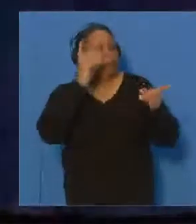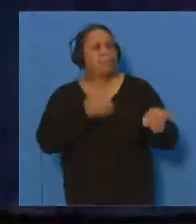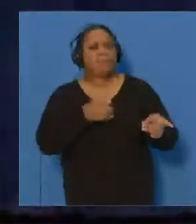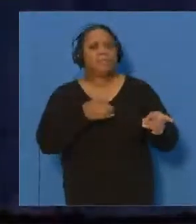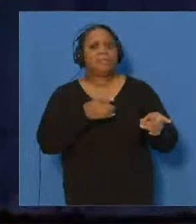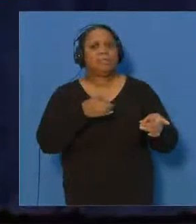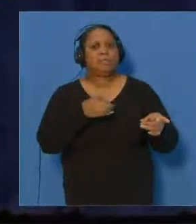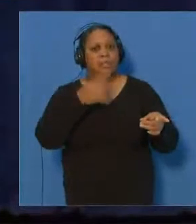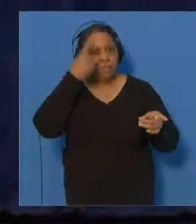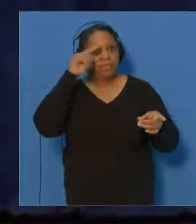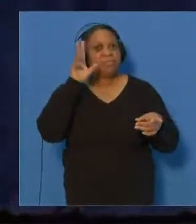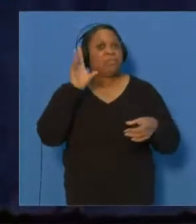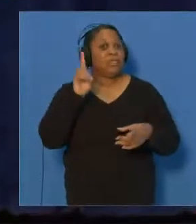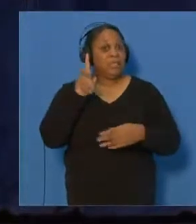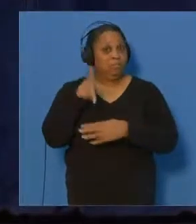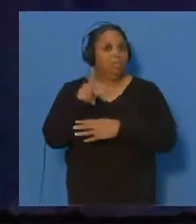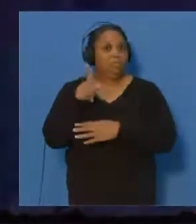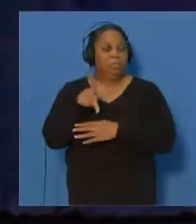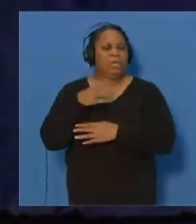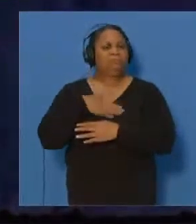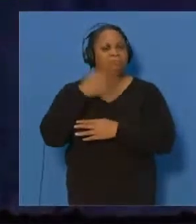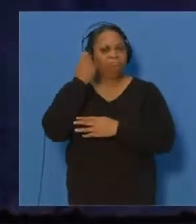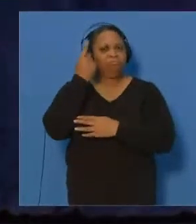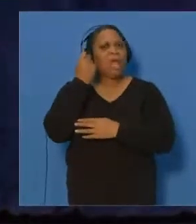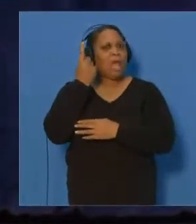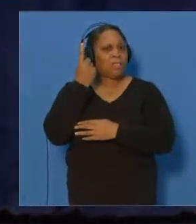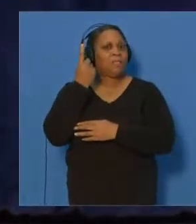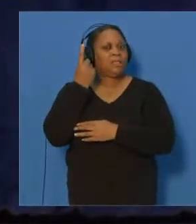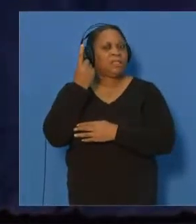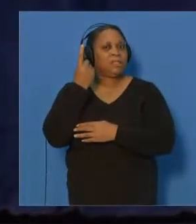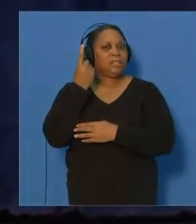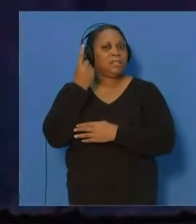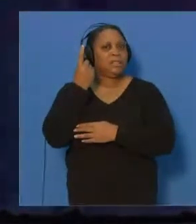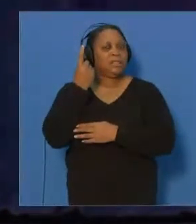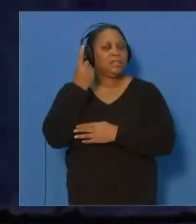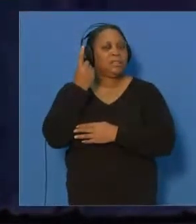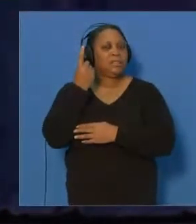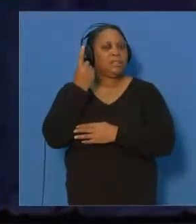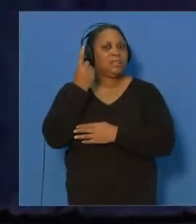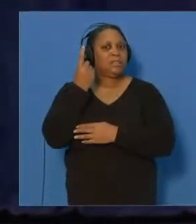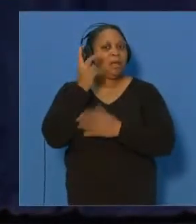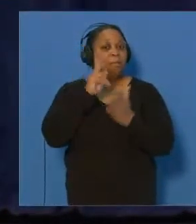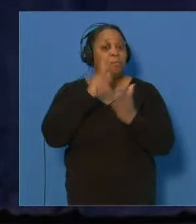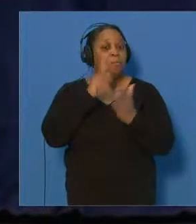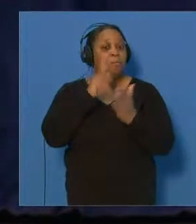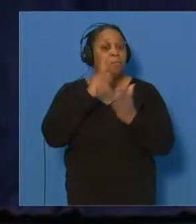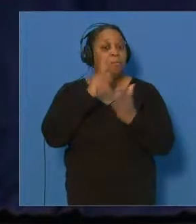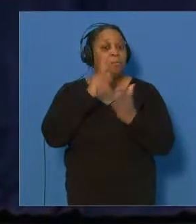are a matter for the DPP. My understanding is that the